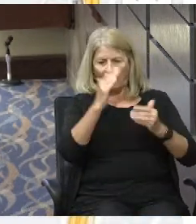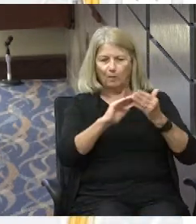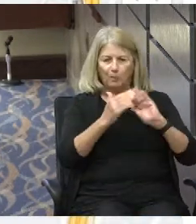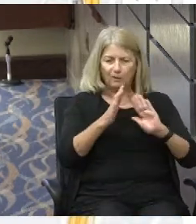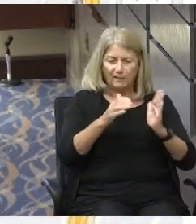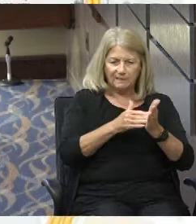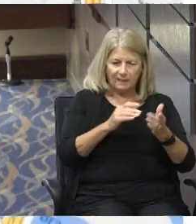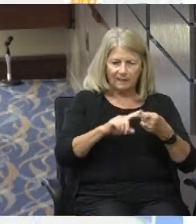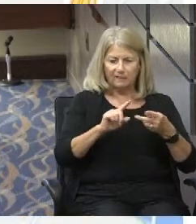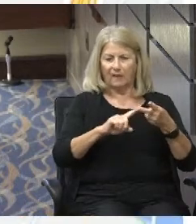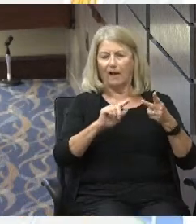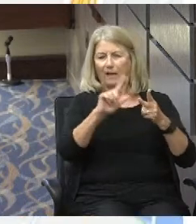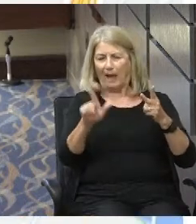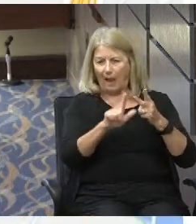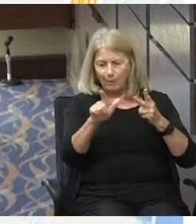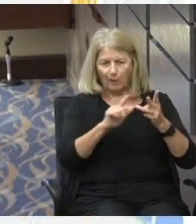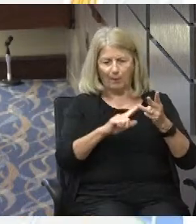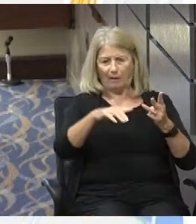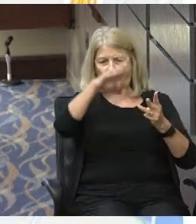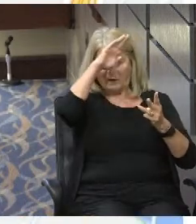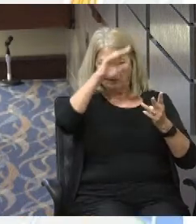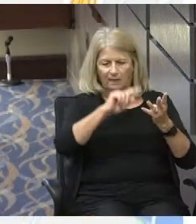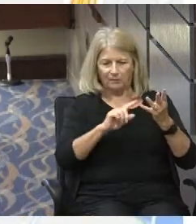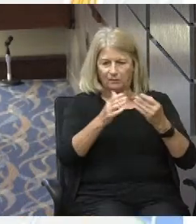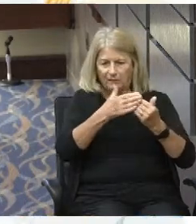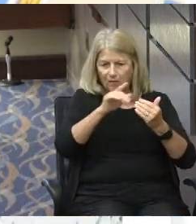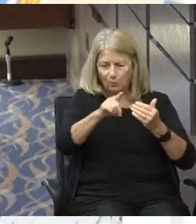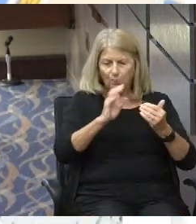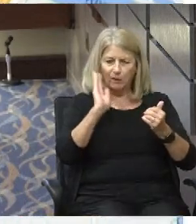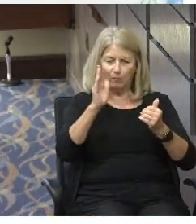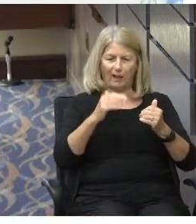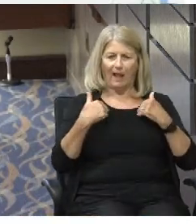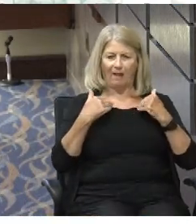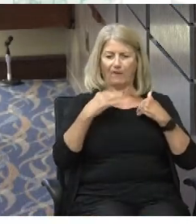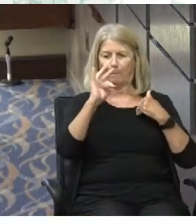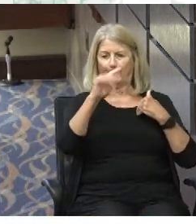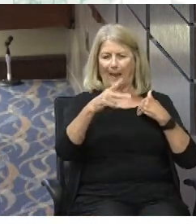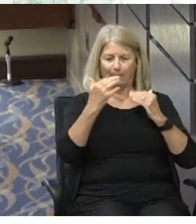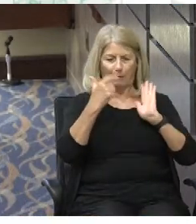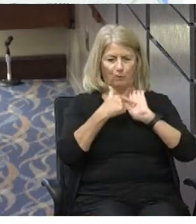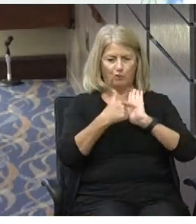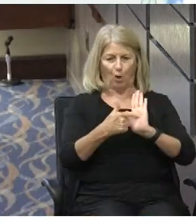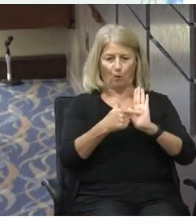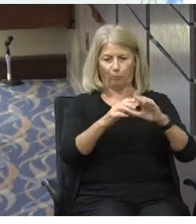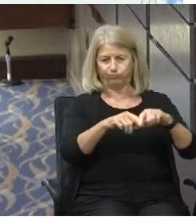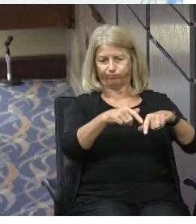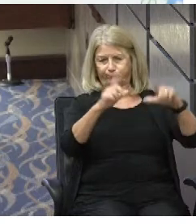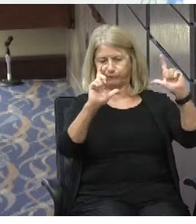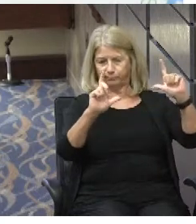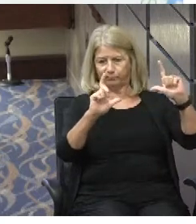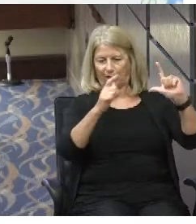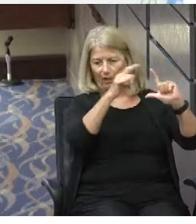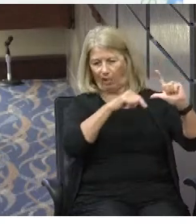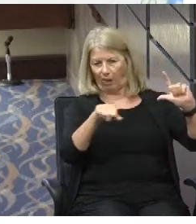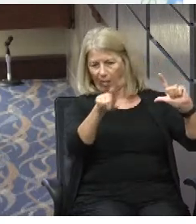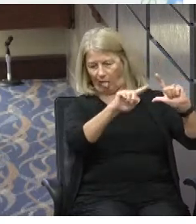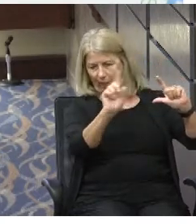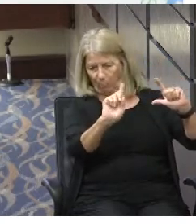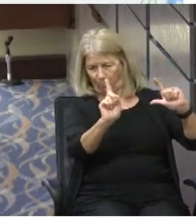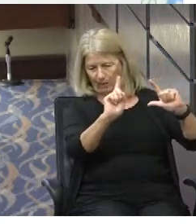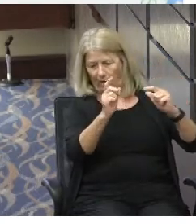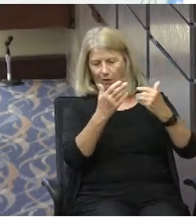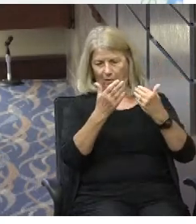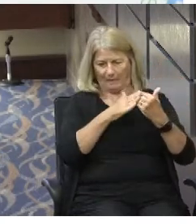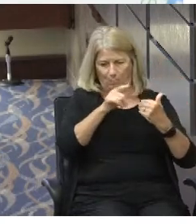parks, fire stations that are around you. Otherwise, it will give you a high-level map that will show you what's around. And so you can kind of scroll through